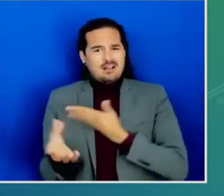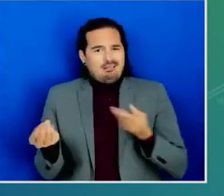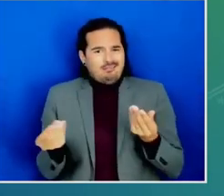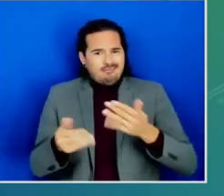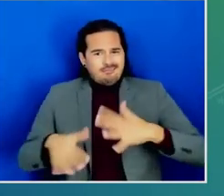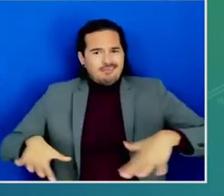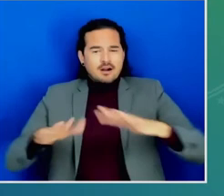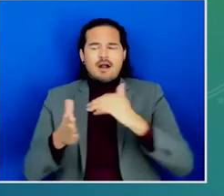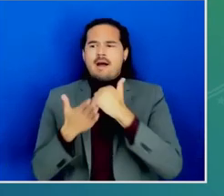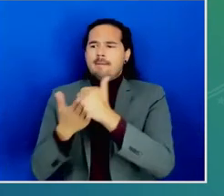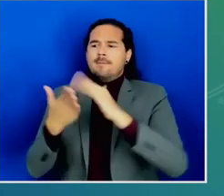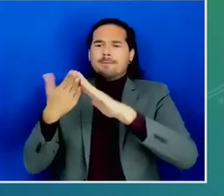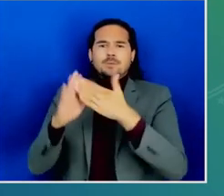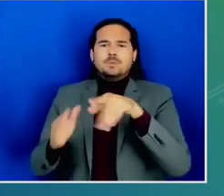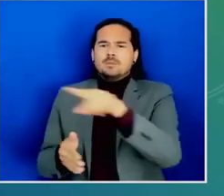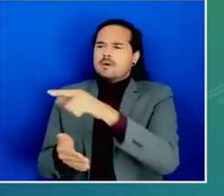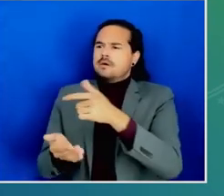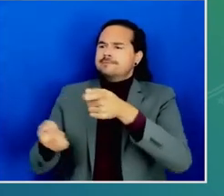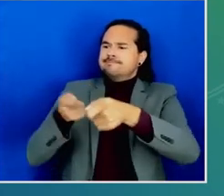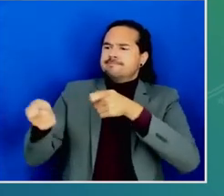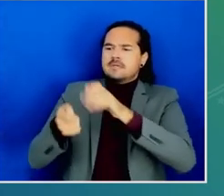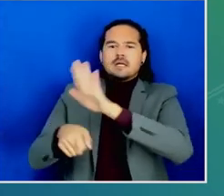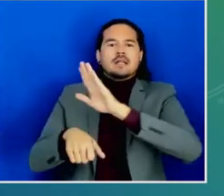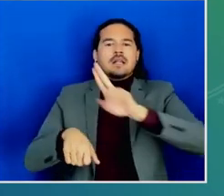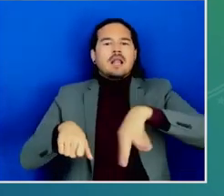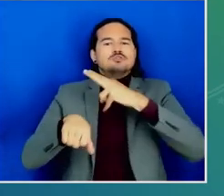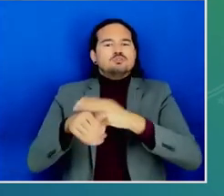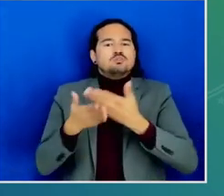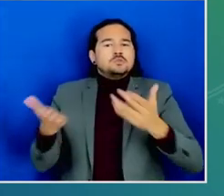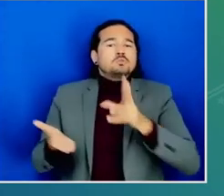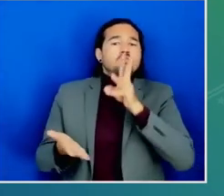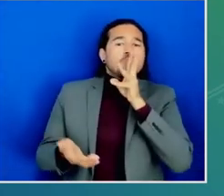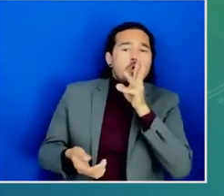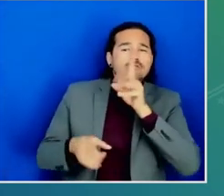the natural resources and responsibilities.